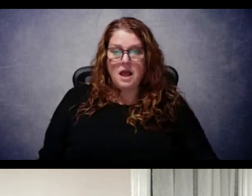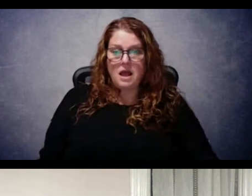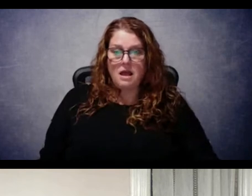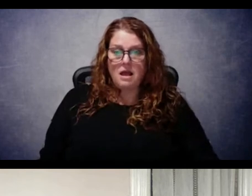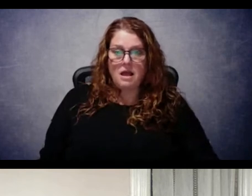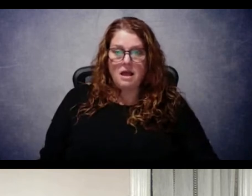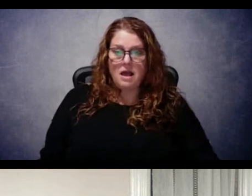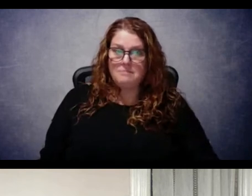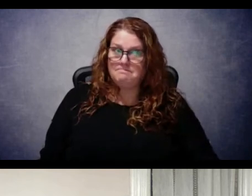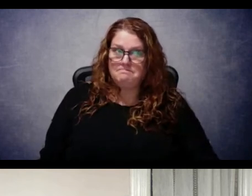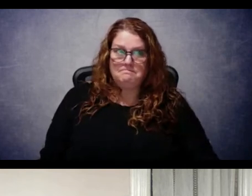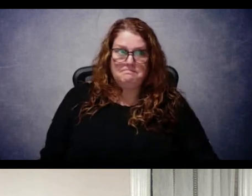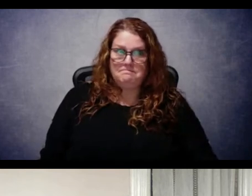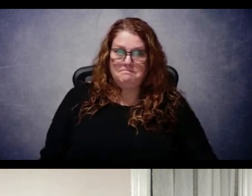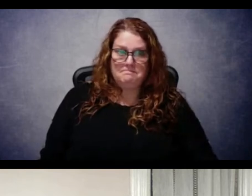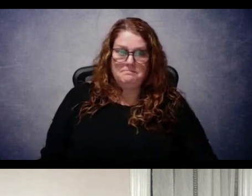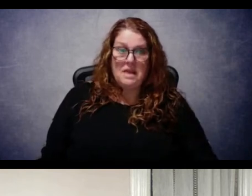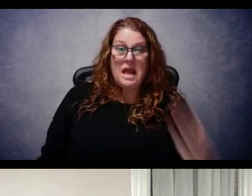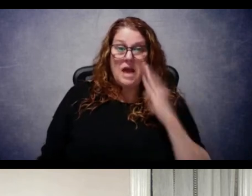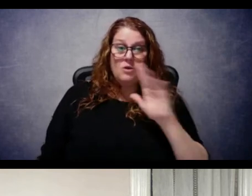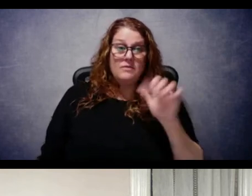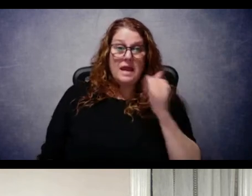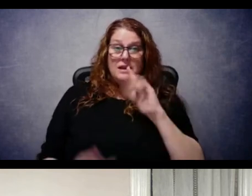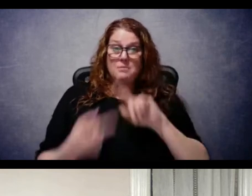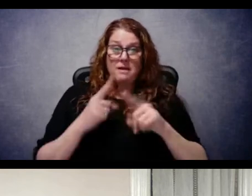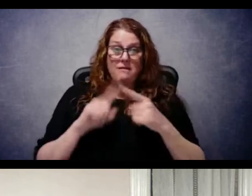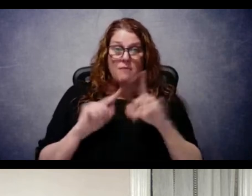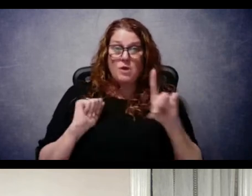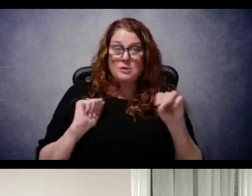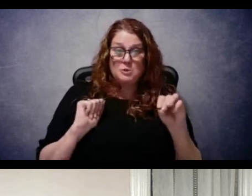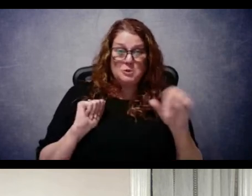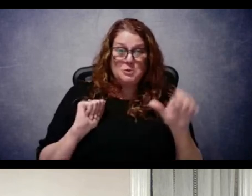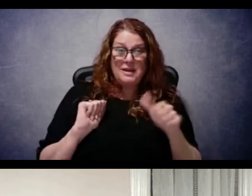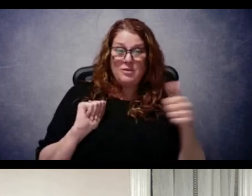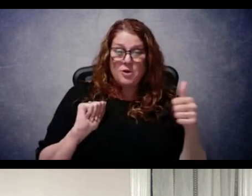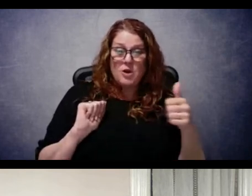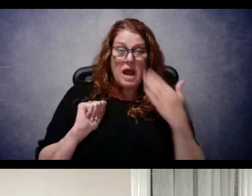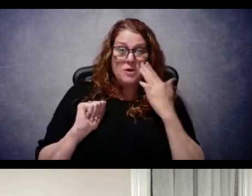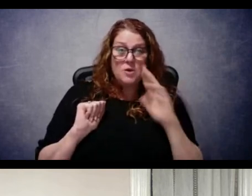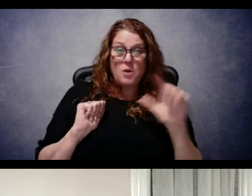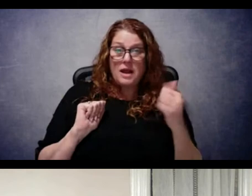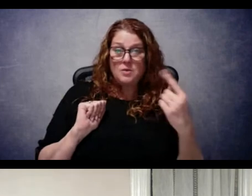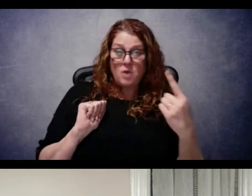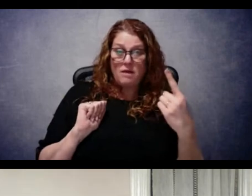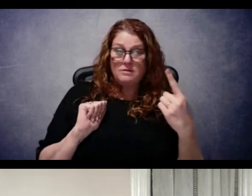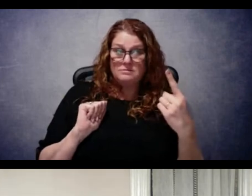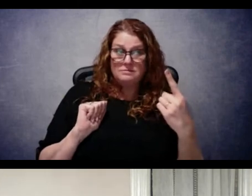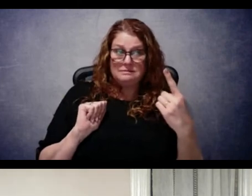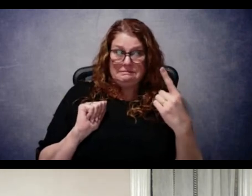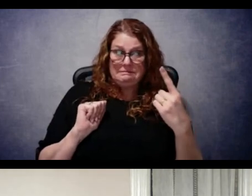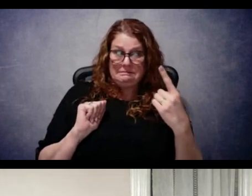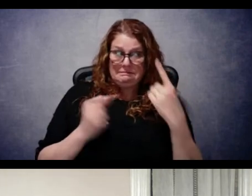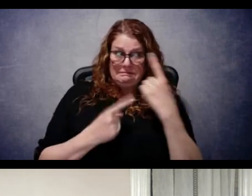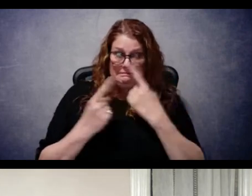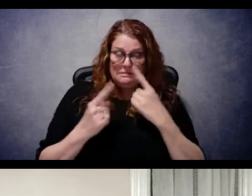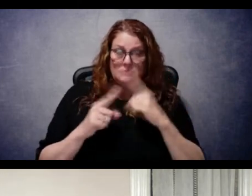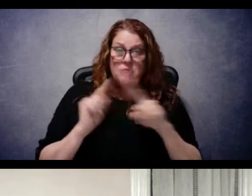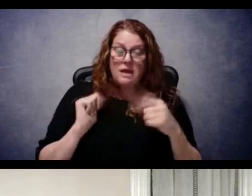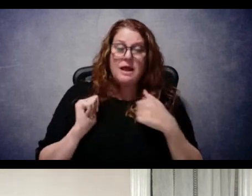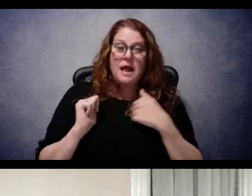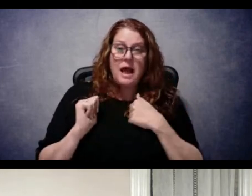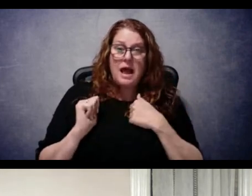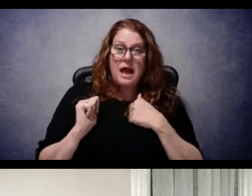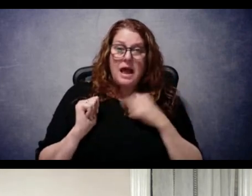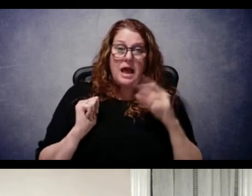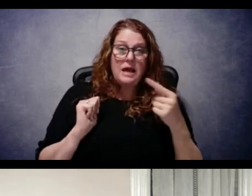I do not know. I don't know if any of my comrades do. I don't know anyone off the top of my head, but